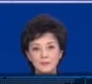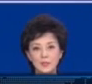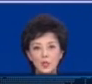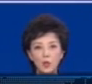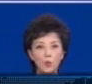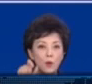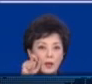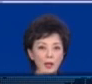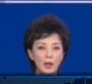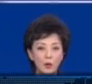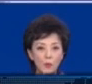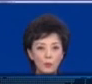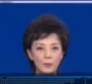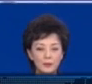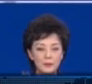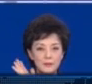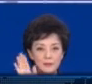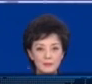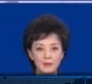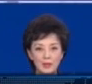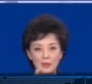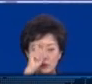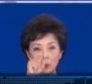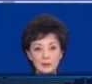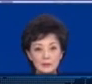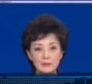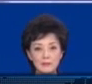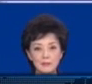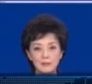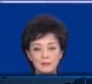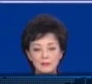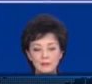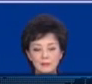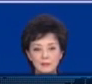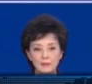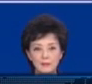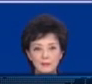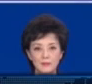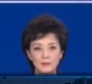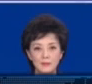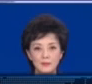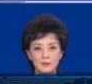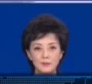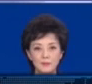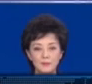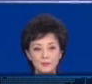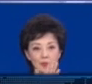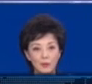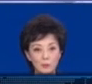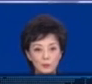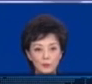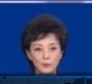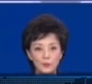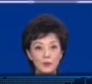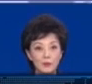the development of the COVID-19. Since the outbreak of COVID-19, many journalists come here